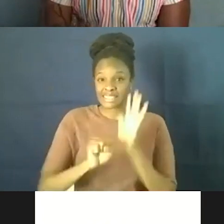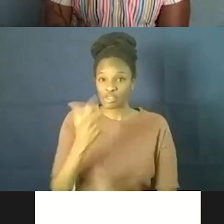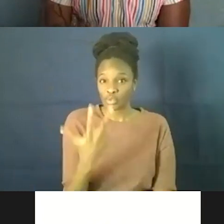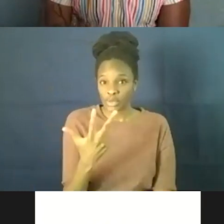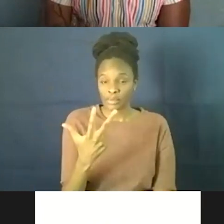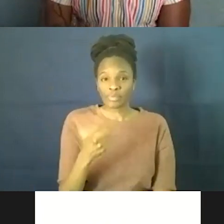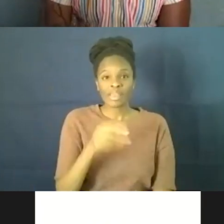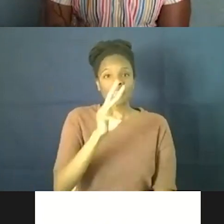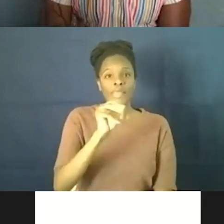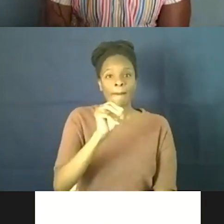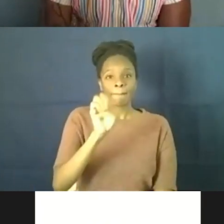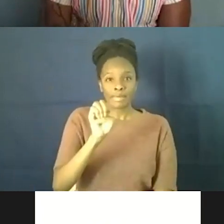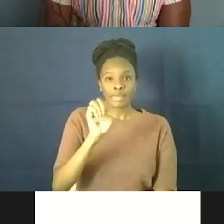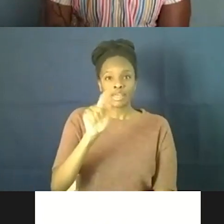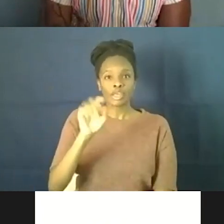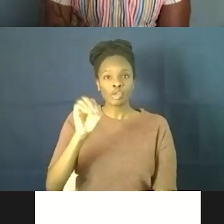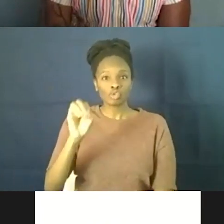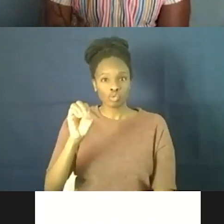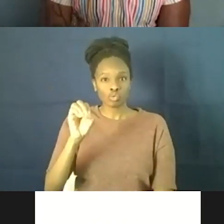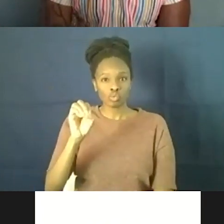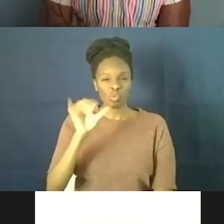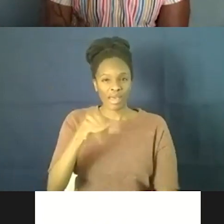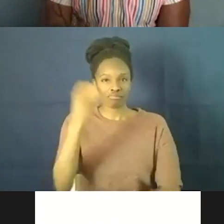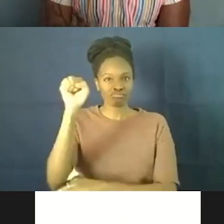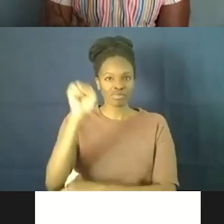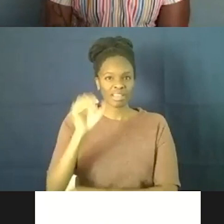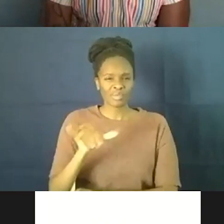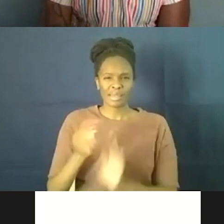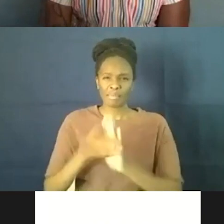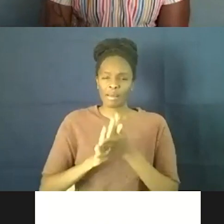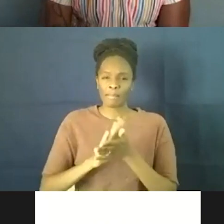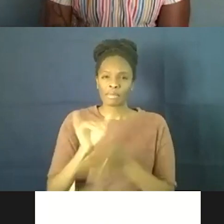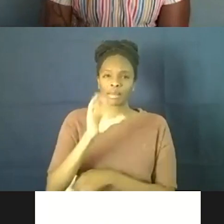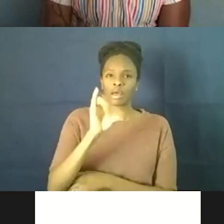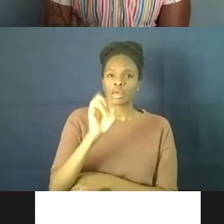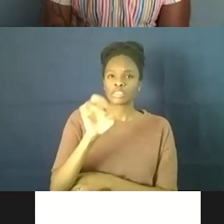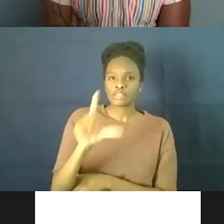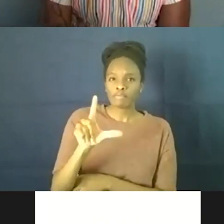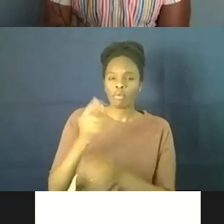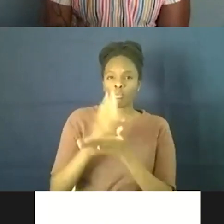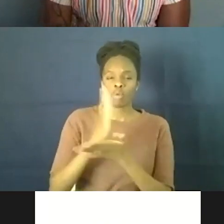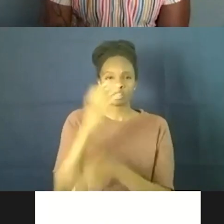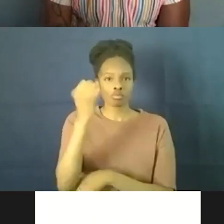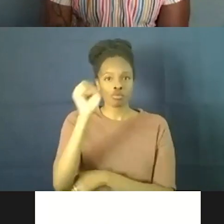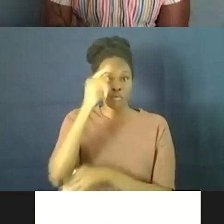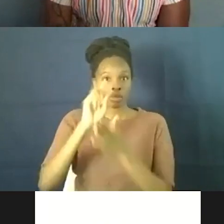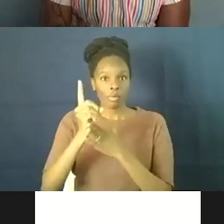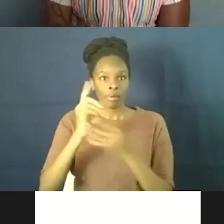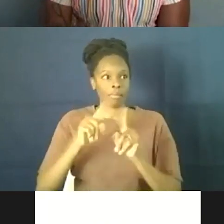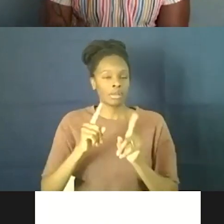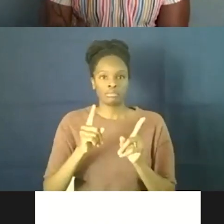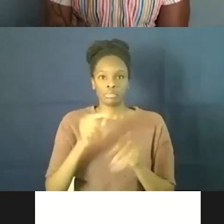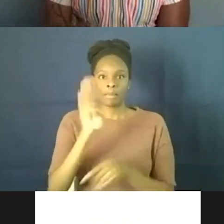Me Too movement, I feel like, was becoming the civil rights movement of the moment. But we were still in the aftermath of Black Lives